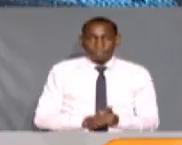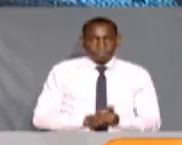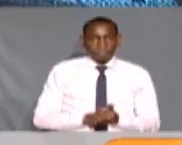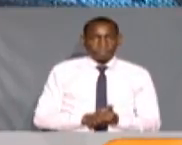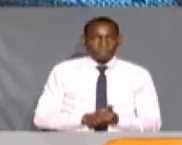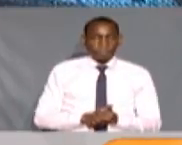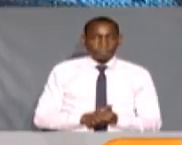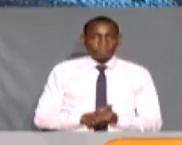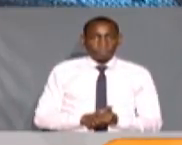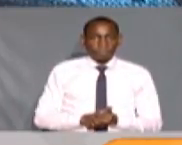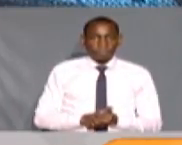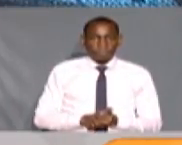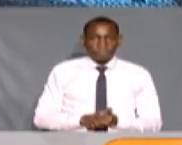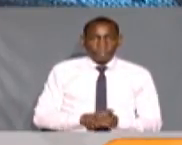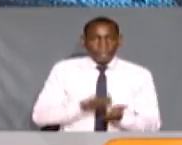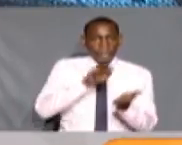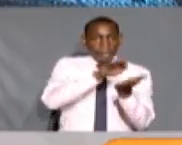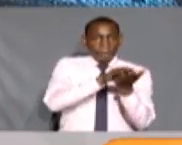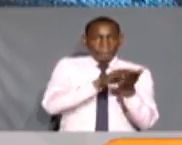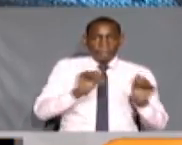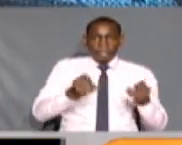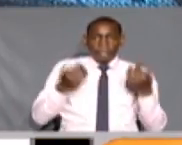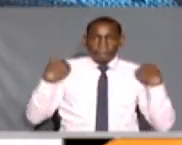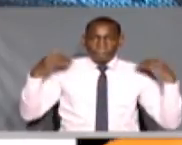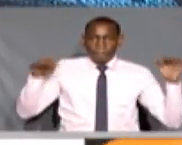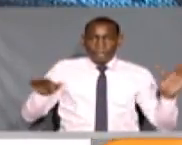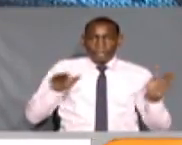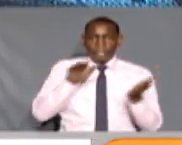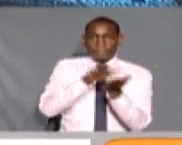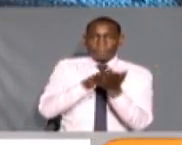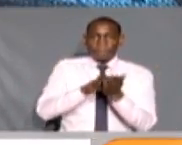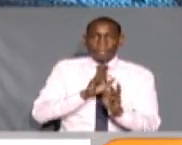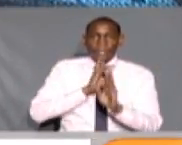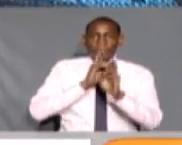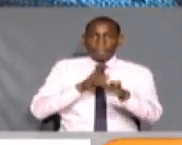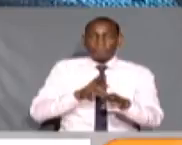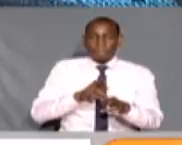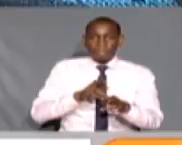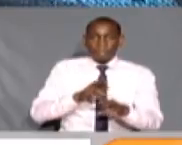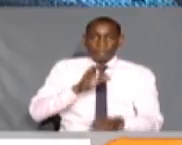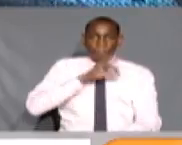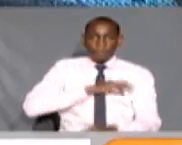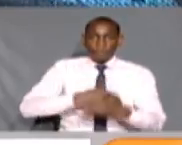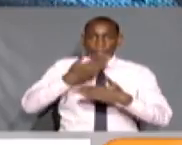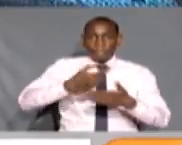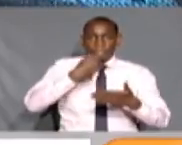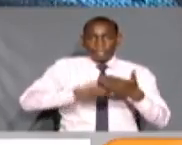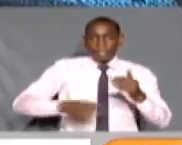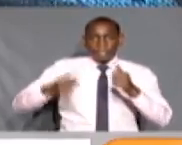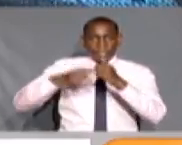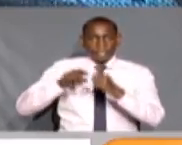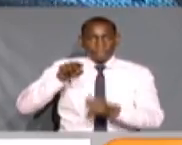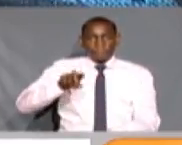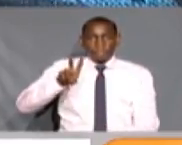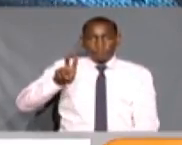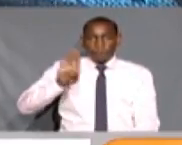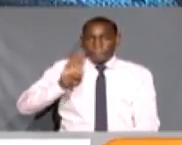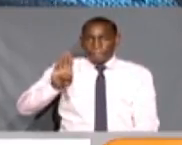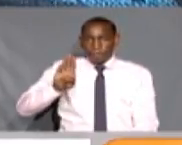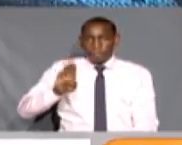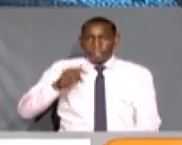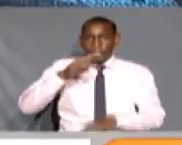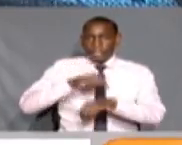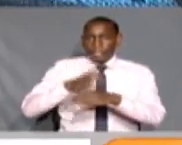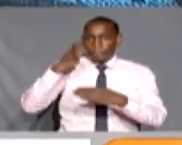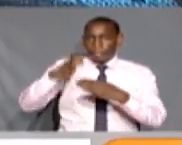All right, banking news now. And Barclays Bank has reported a profit after tax of 6.2 billion shillings for the